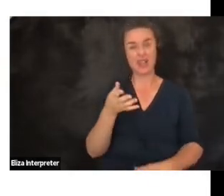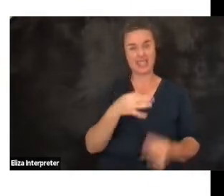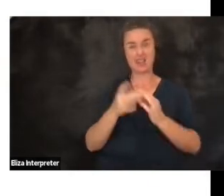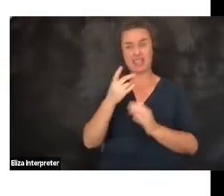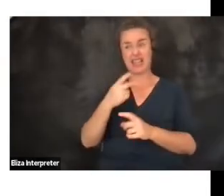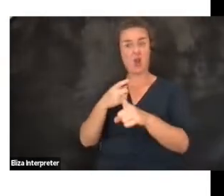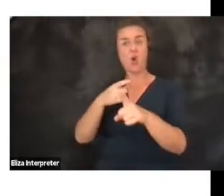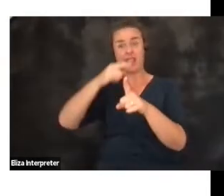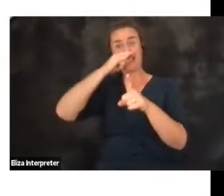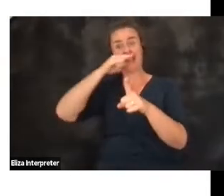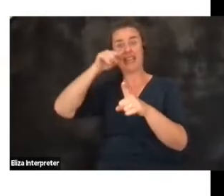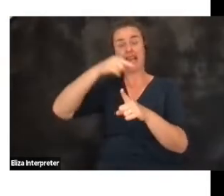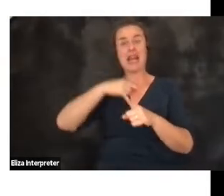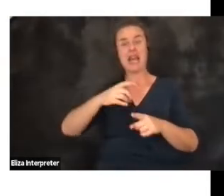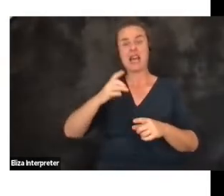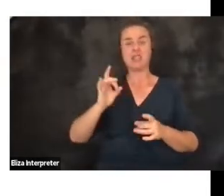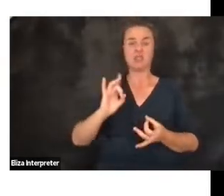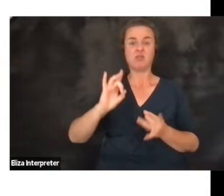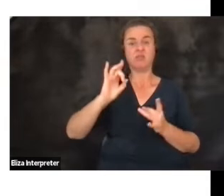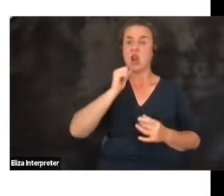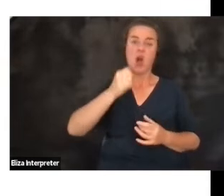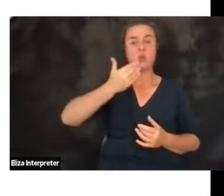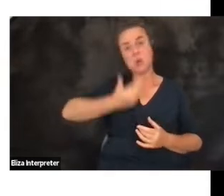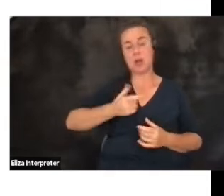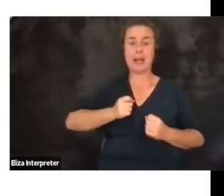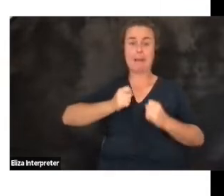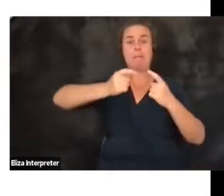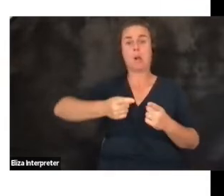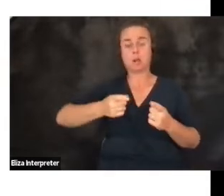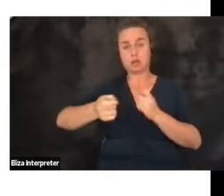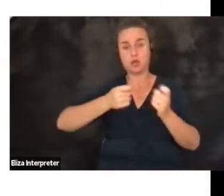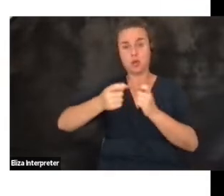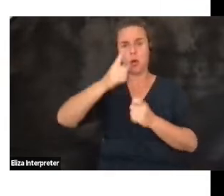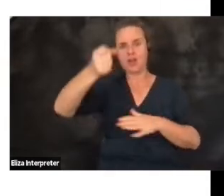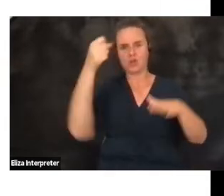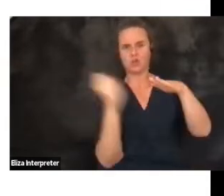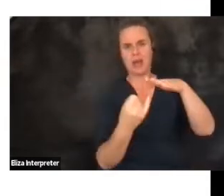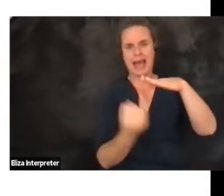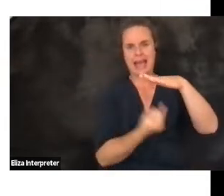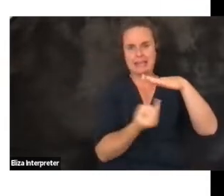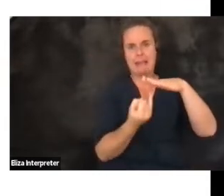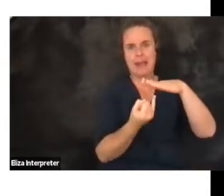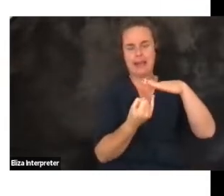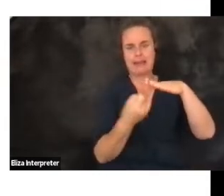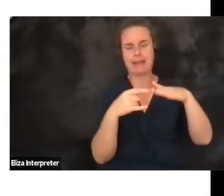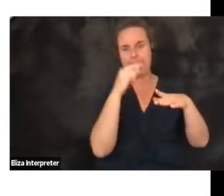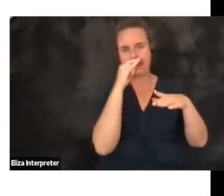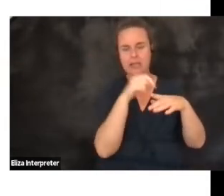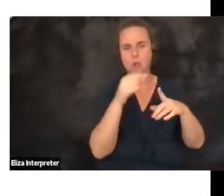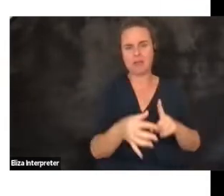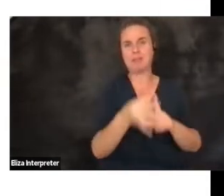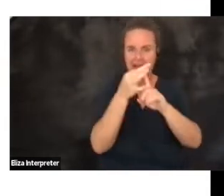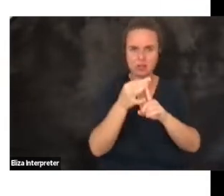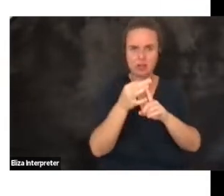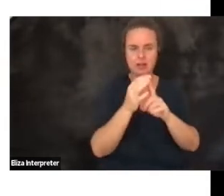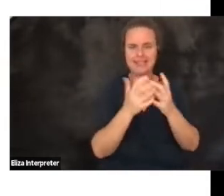poor impulse control, we're going to isolate him from the rest of his peers and send him to segregated special education